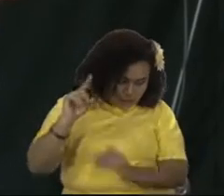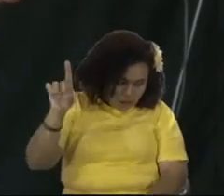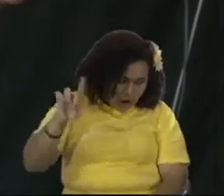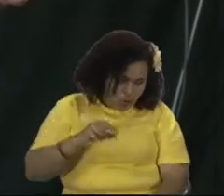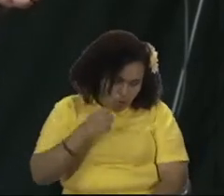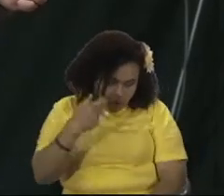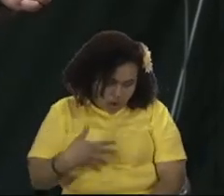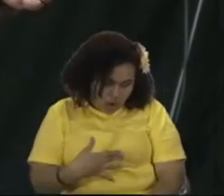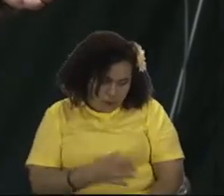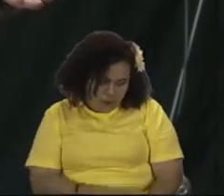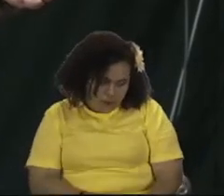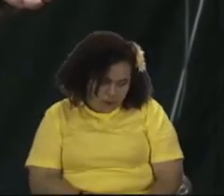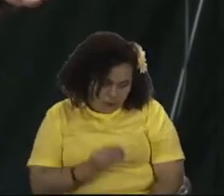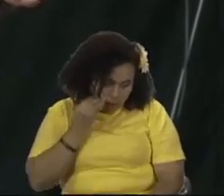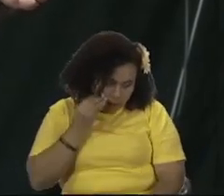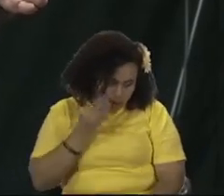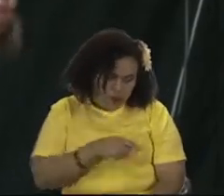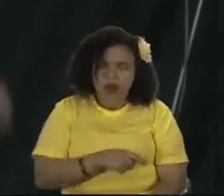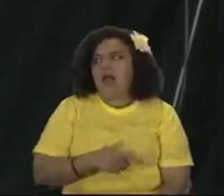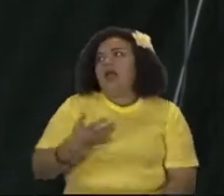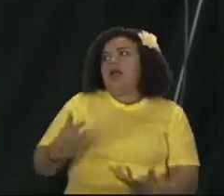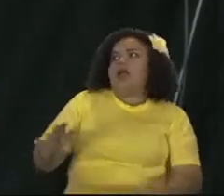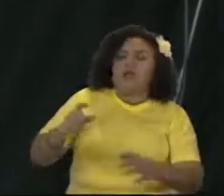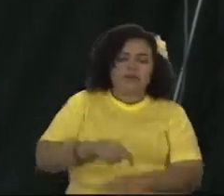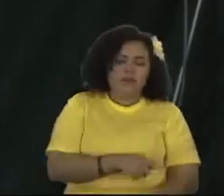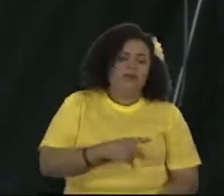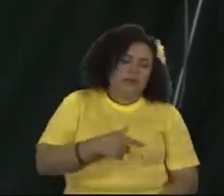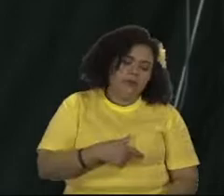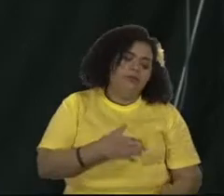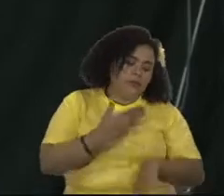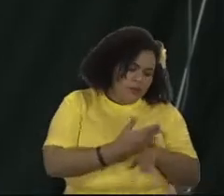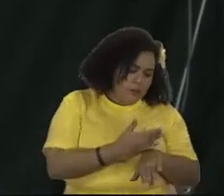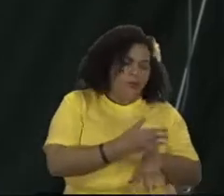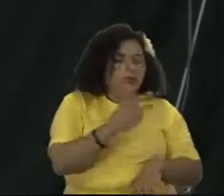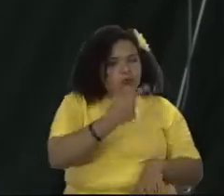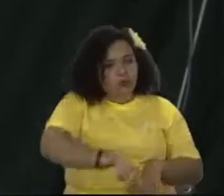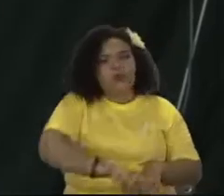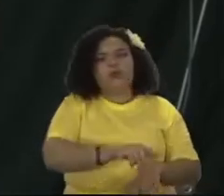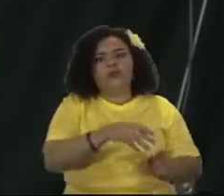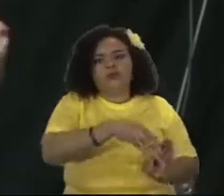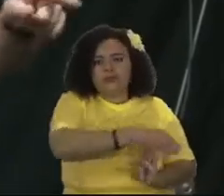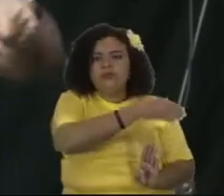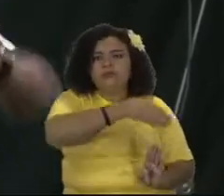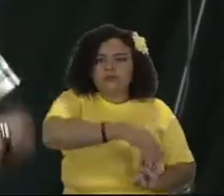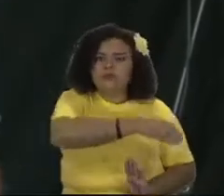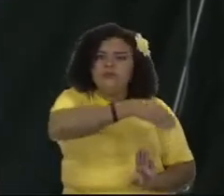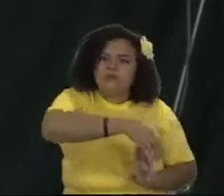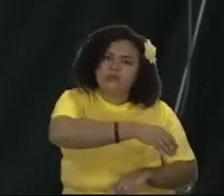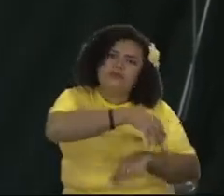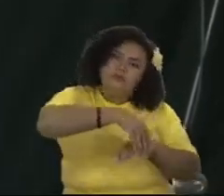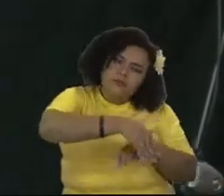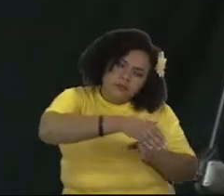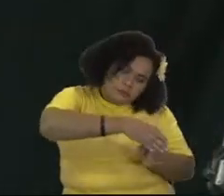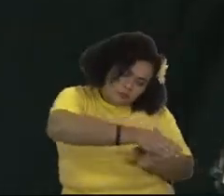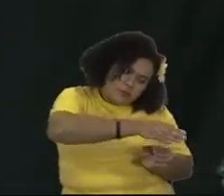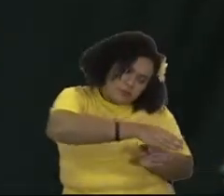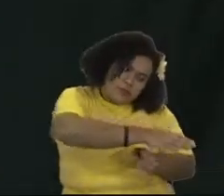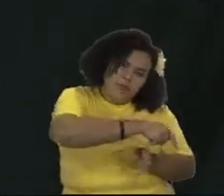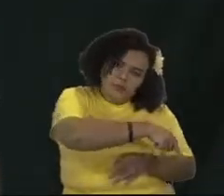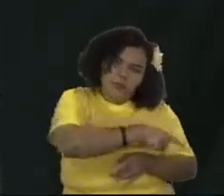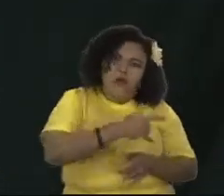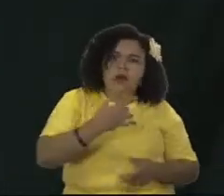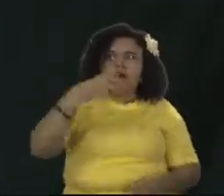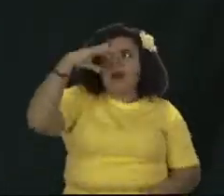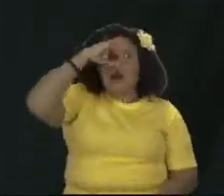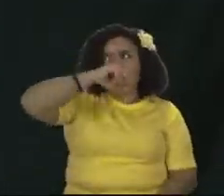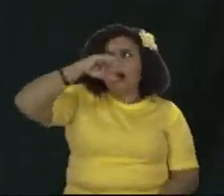I hope they do not start to fighting now. And then they ask them, is it this the way? And then